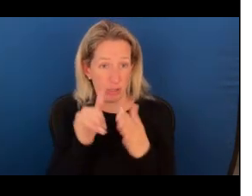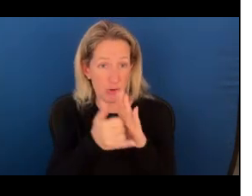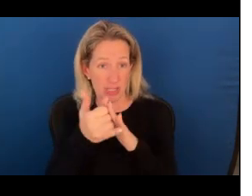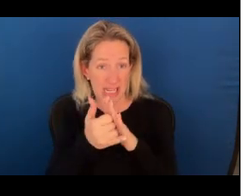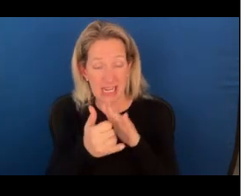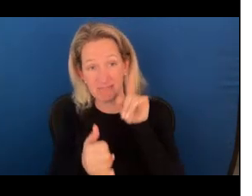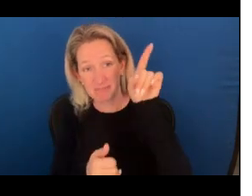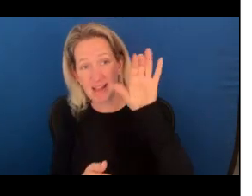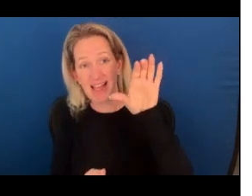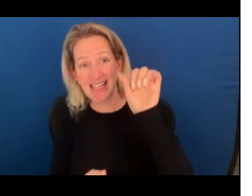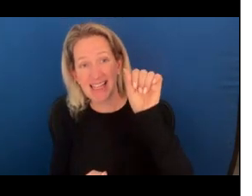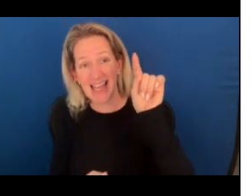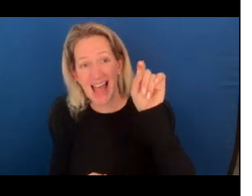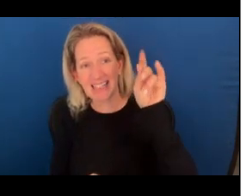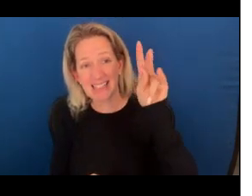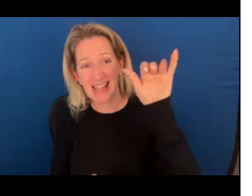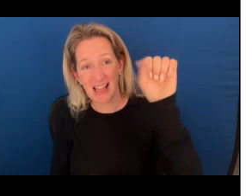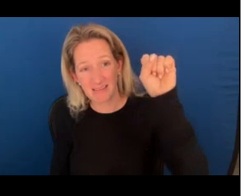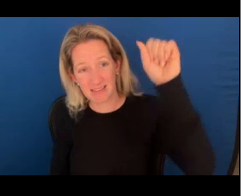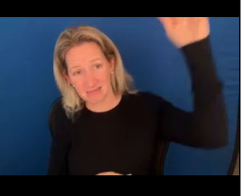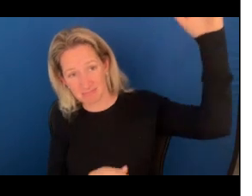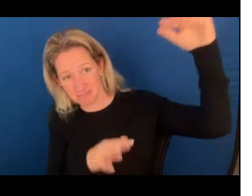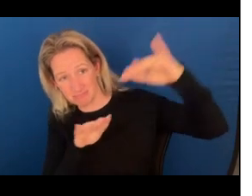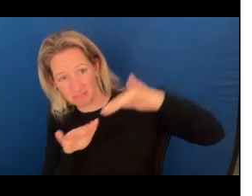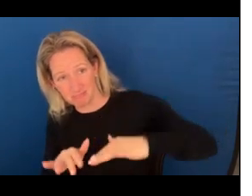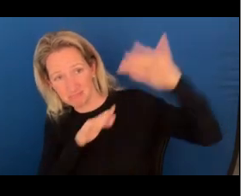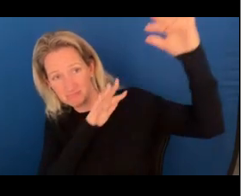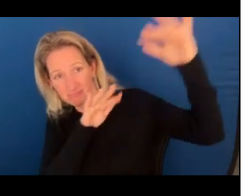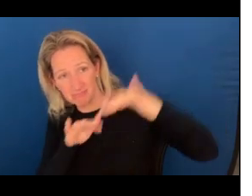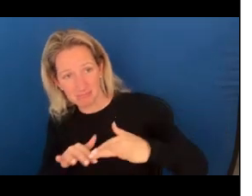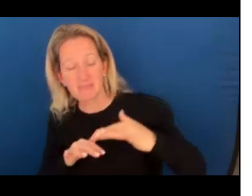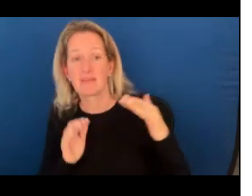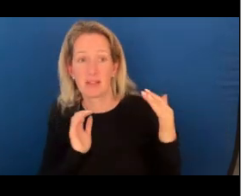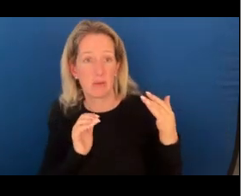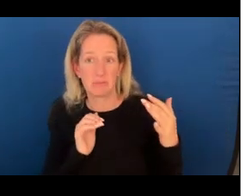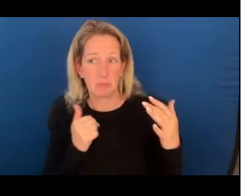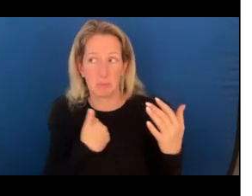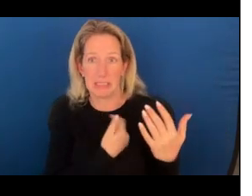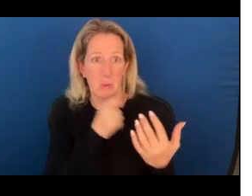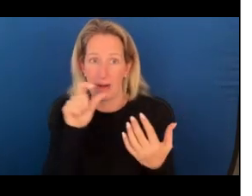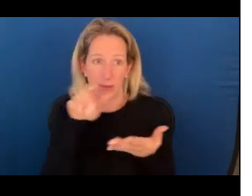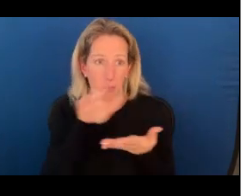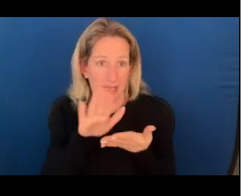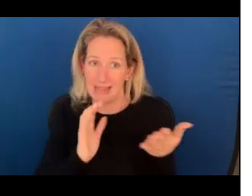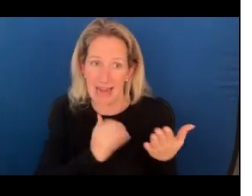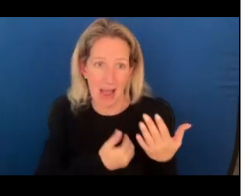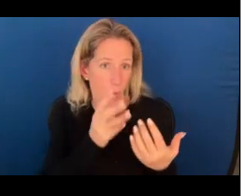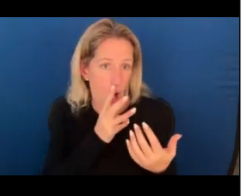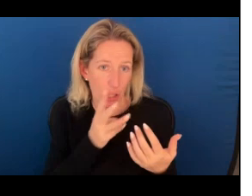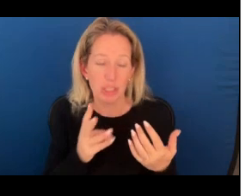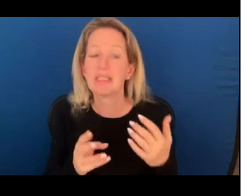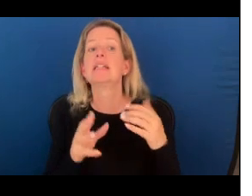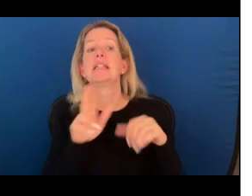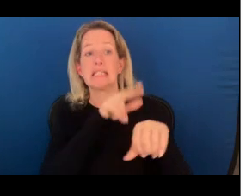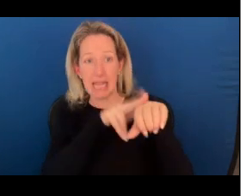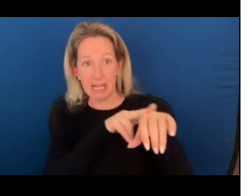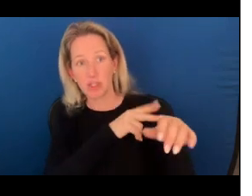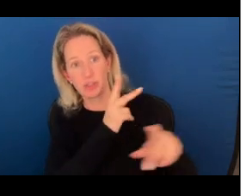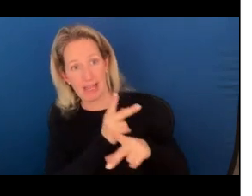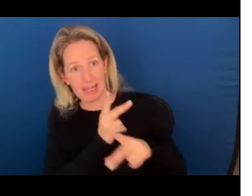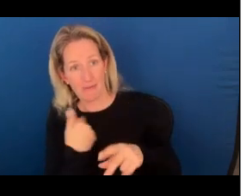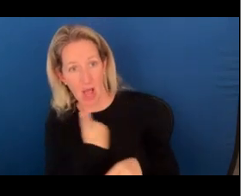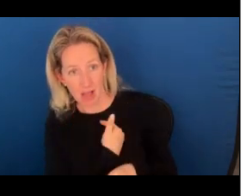water. Nature takes care of us. We have to take care of nature. It's something we can all connect to. And we also bring kids to the beach to